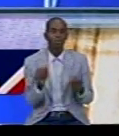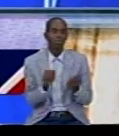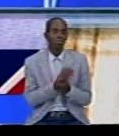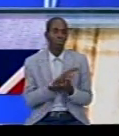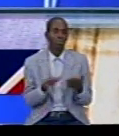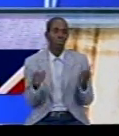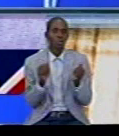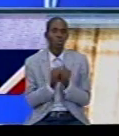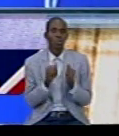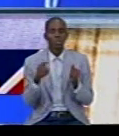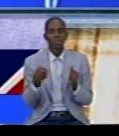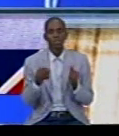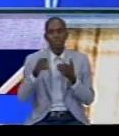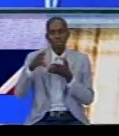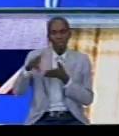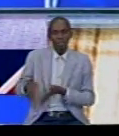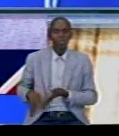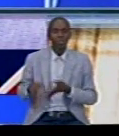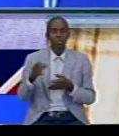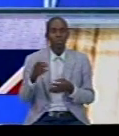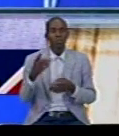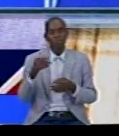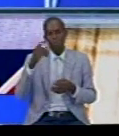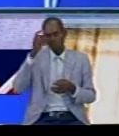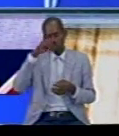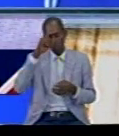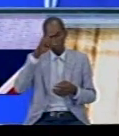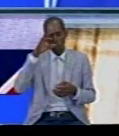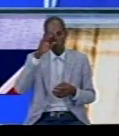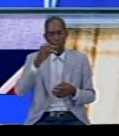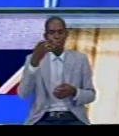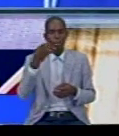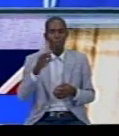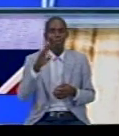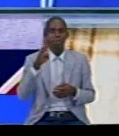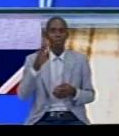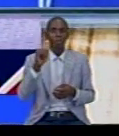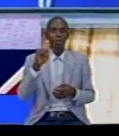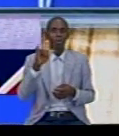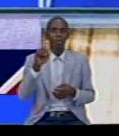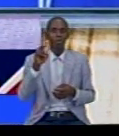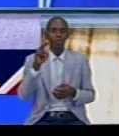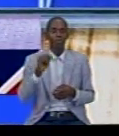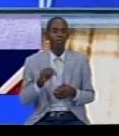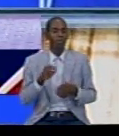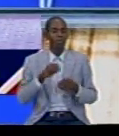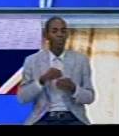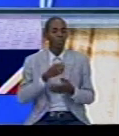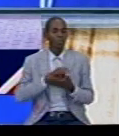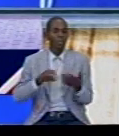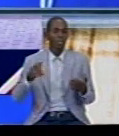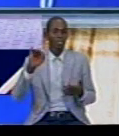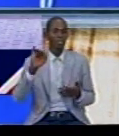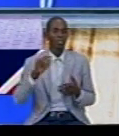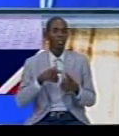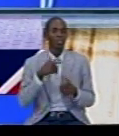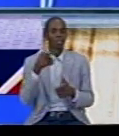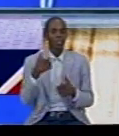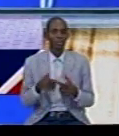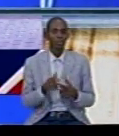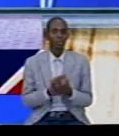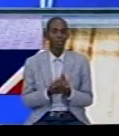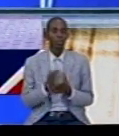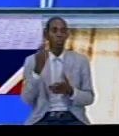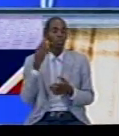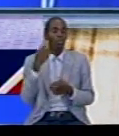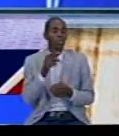perish with the rest of the wise men of Babylon. Verse 19, in verse 19, then was